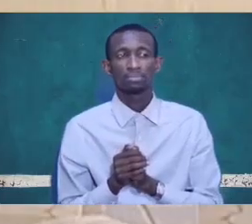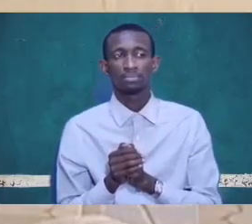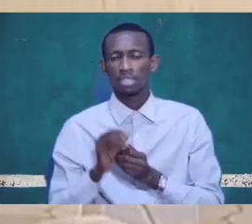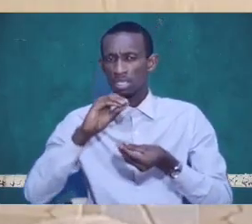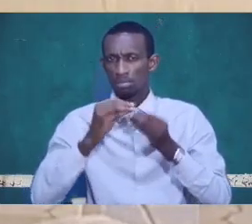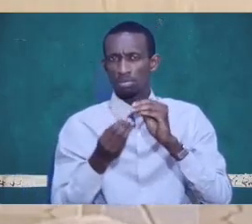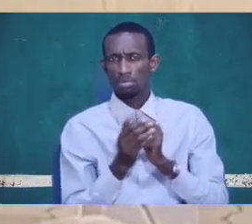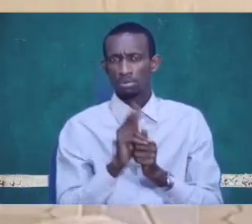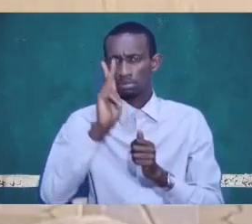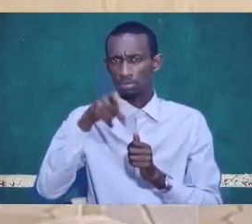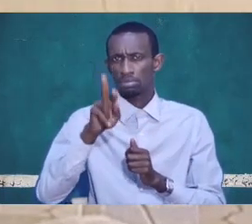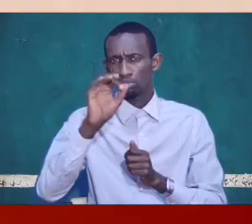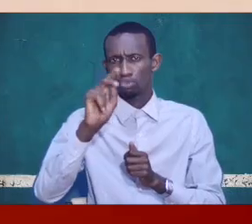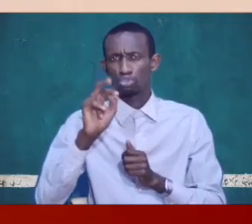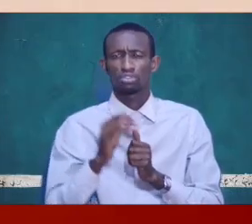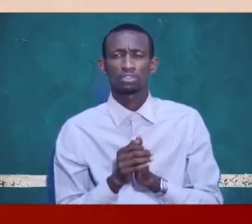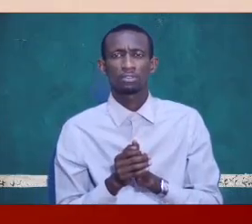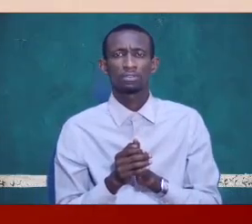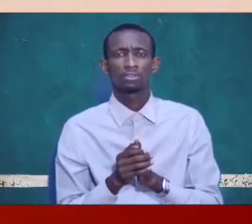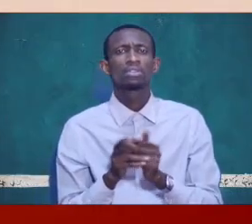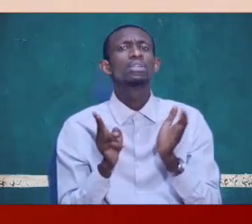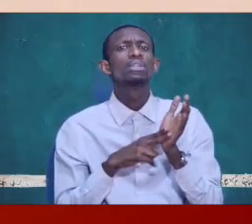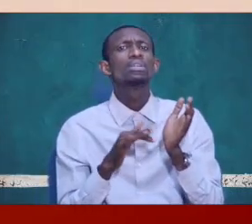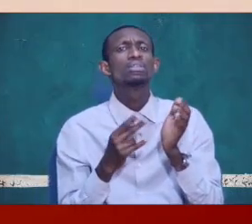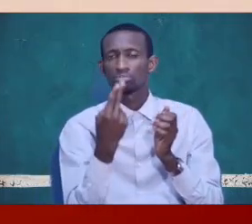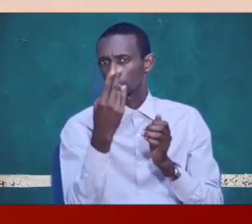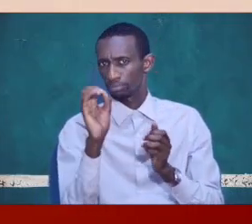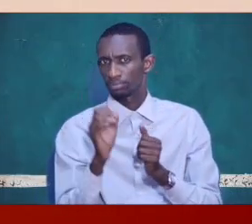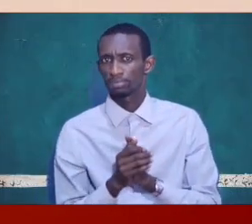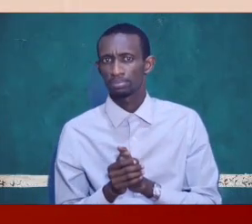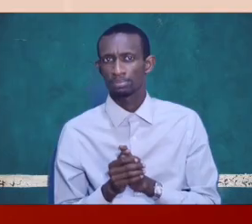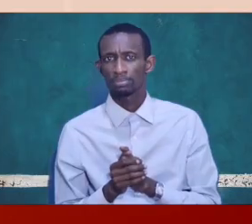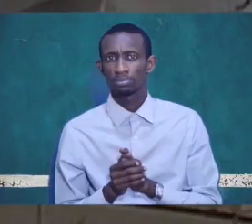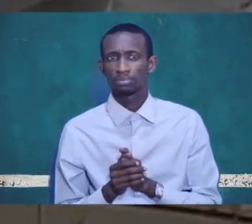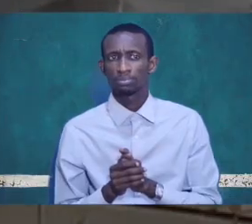we have its value, which is 20, then we also have the number of